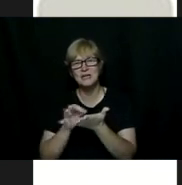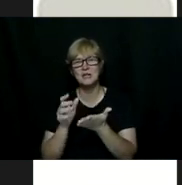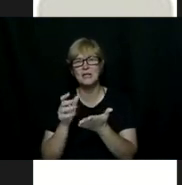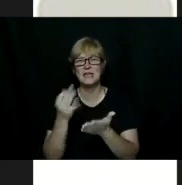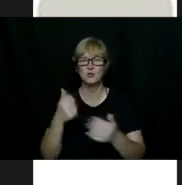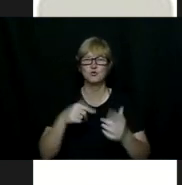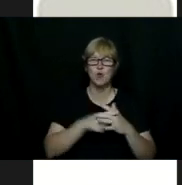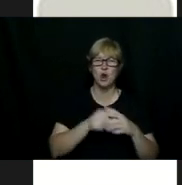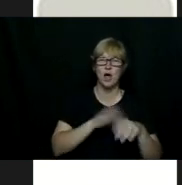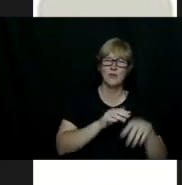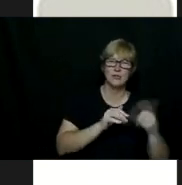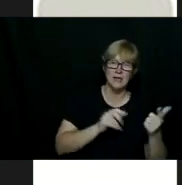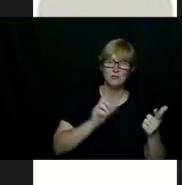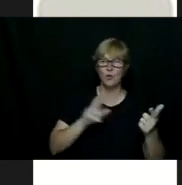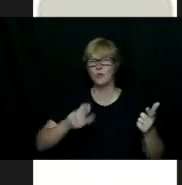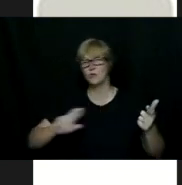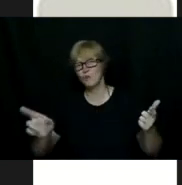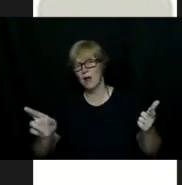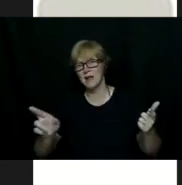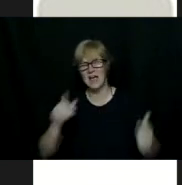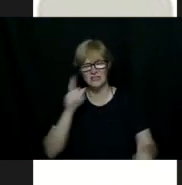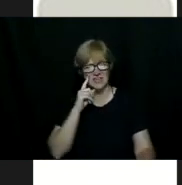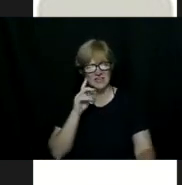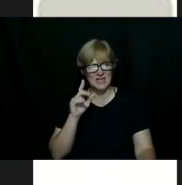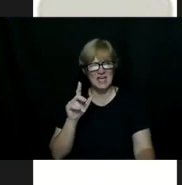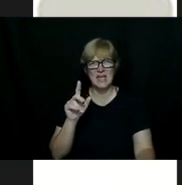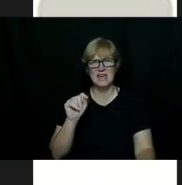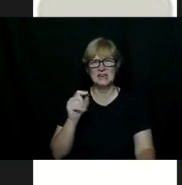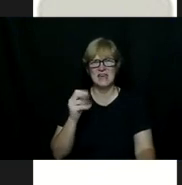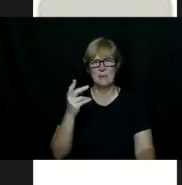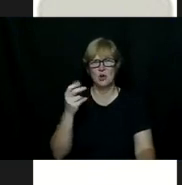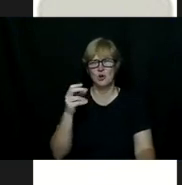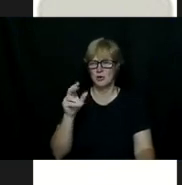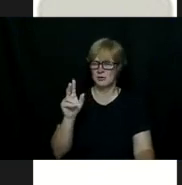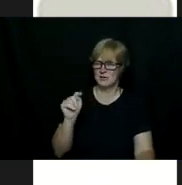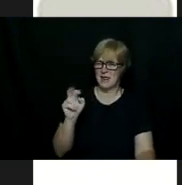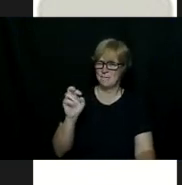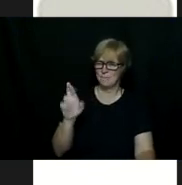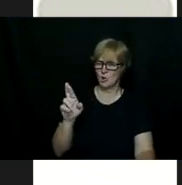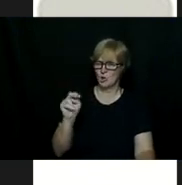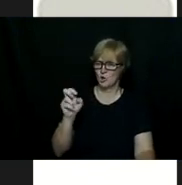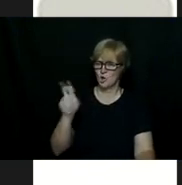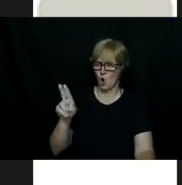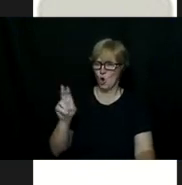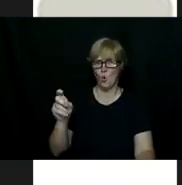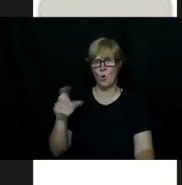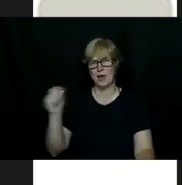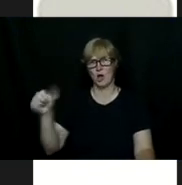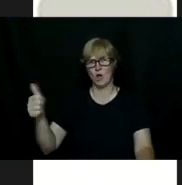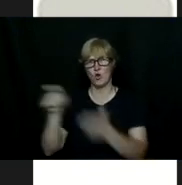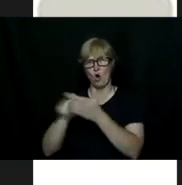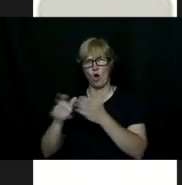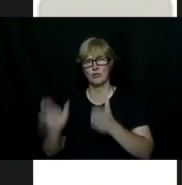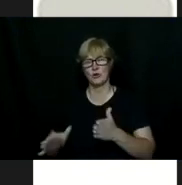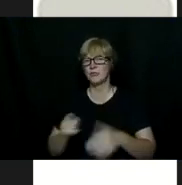hand, by Thévenot and Lucidi, or Lucidi and Thévenot, where the finger counting is never actually